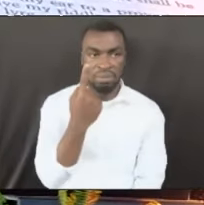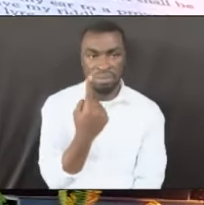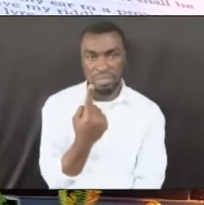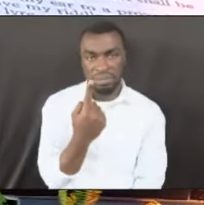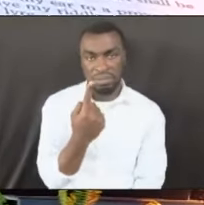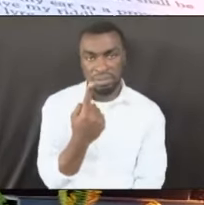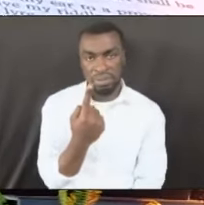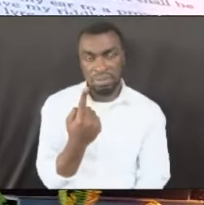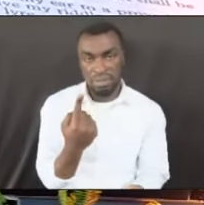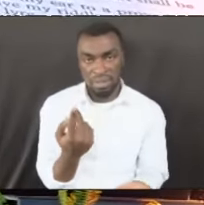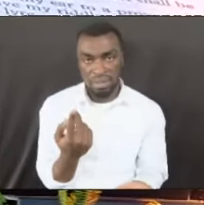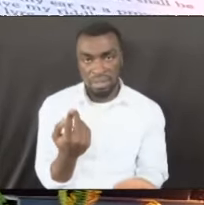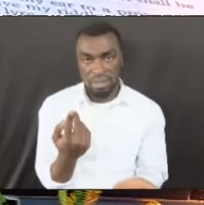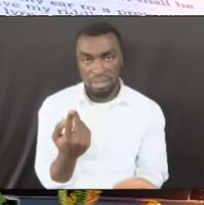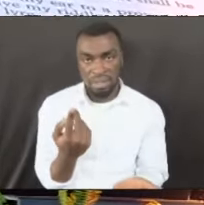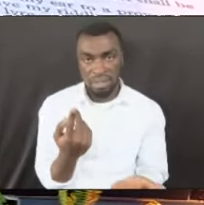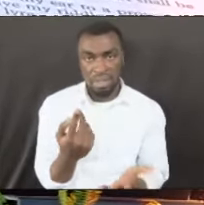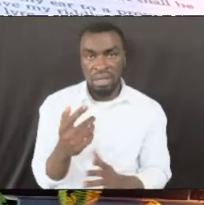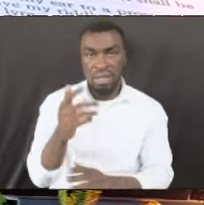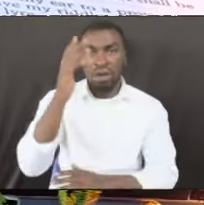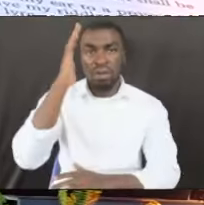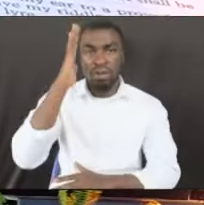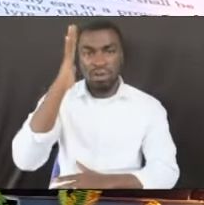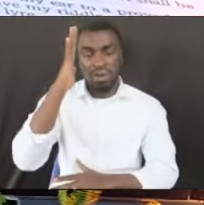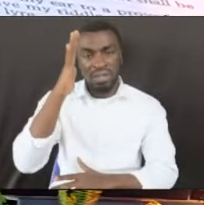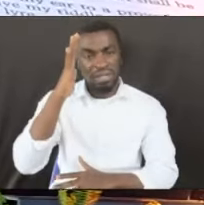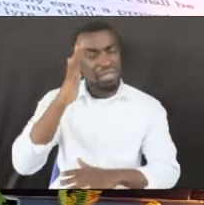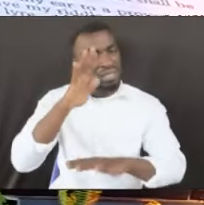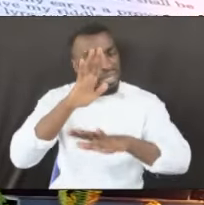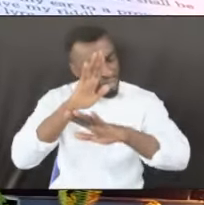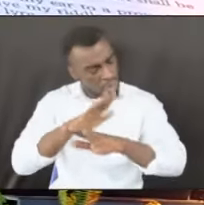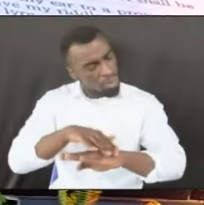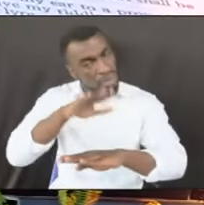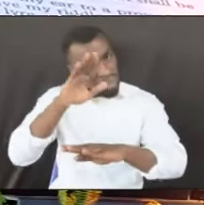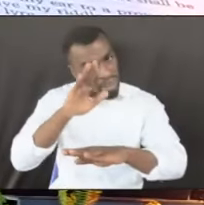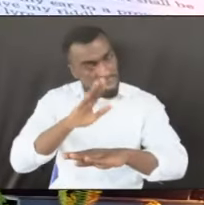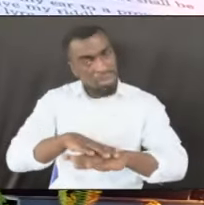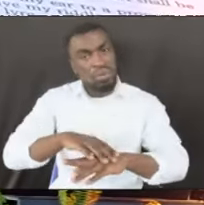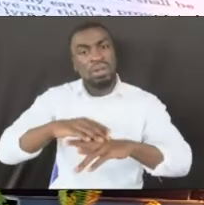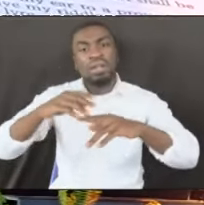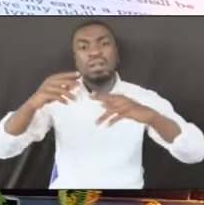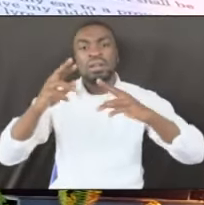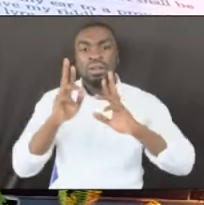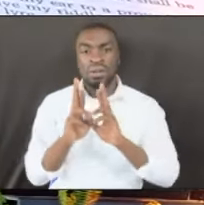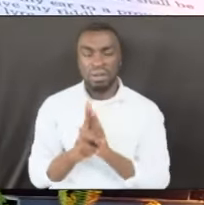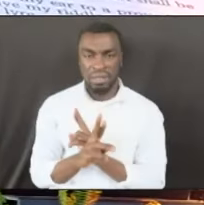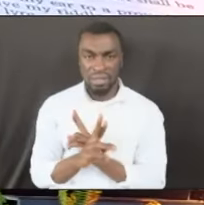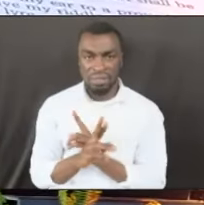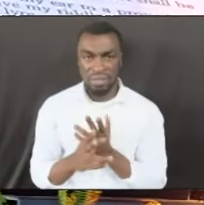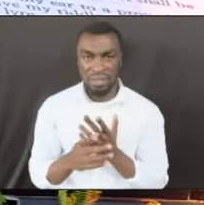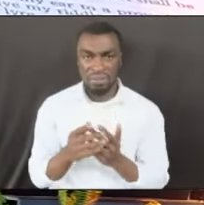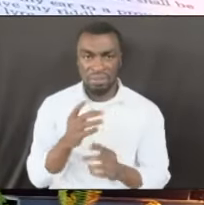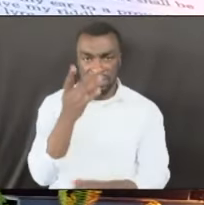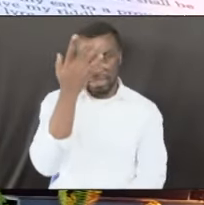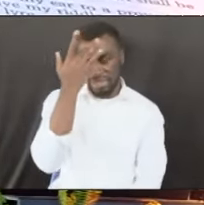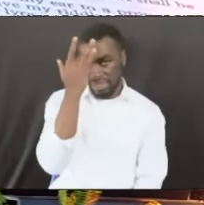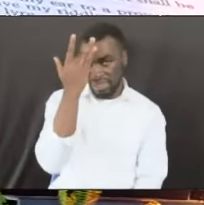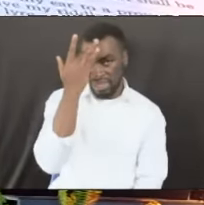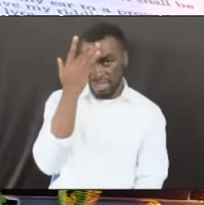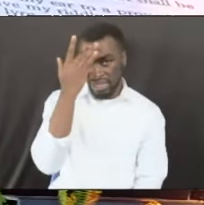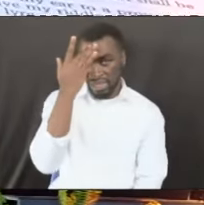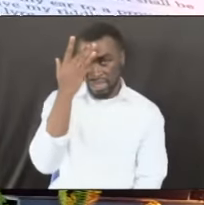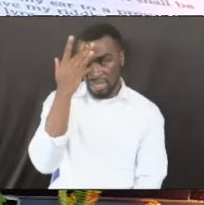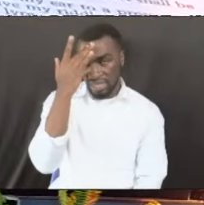Doing good is an excellent remedy for disease. For those who engage in the